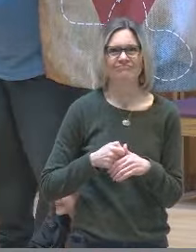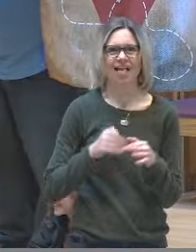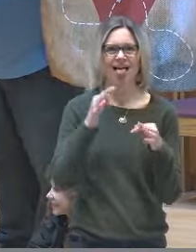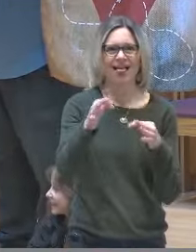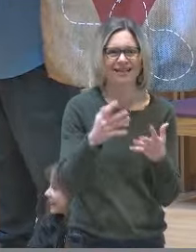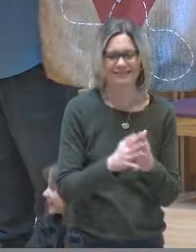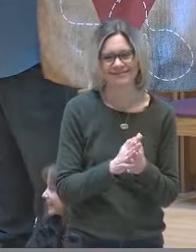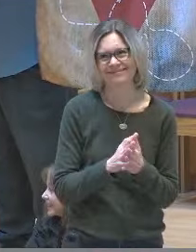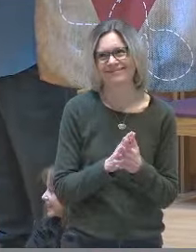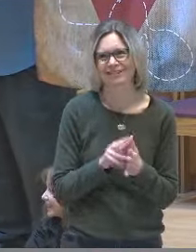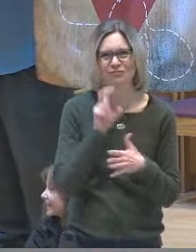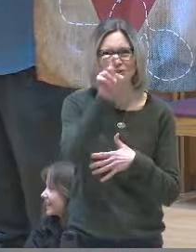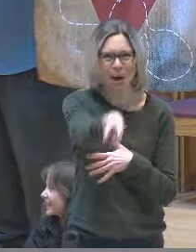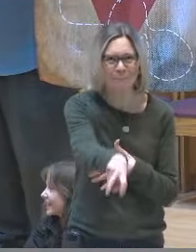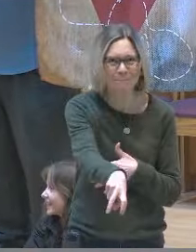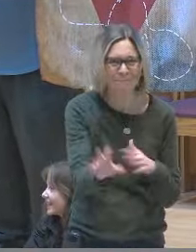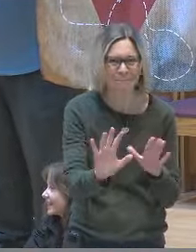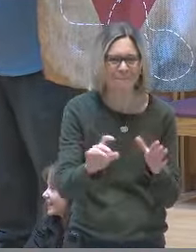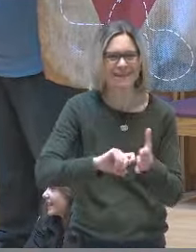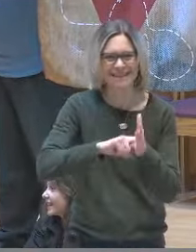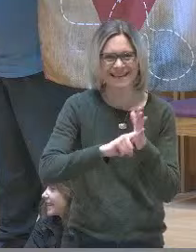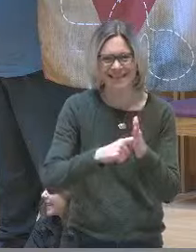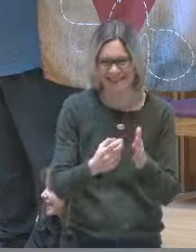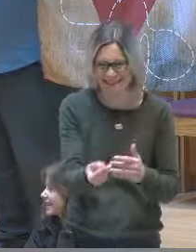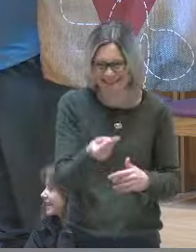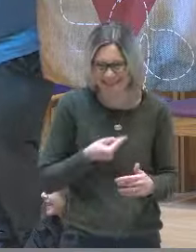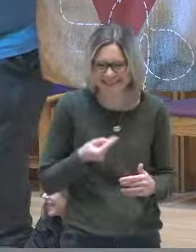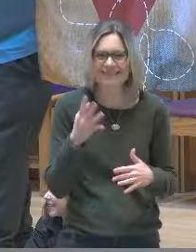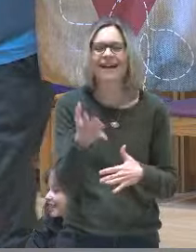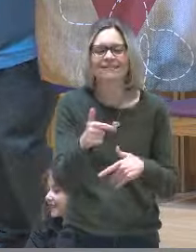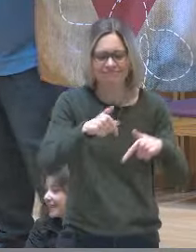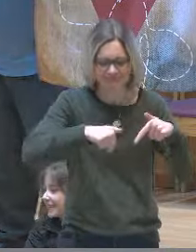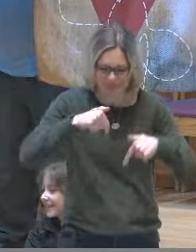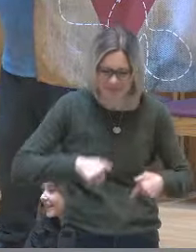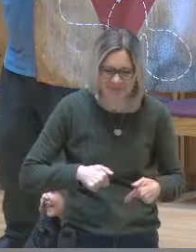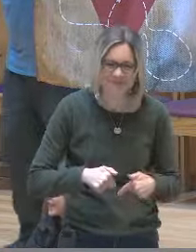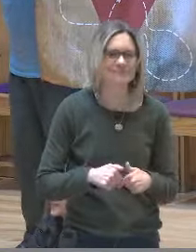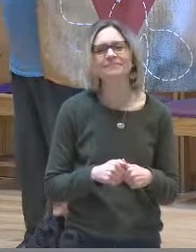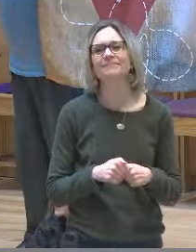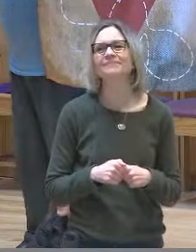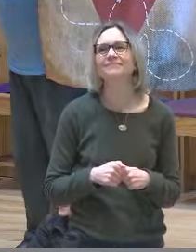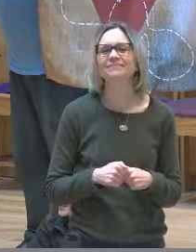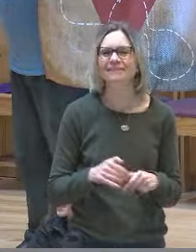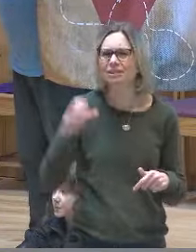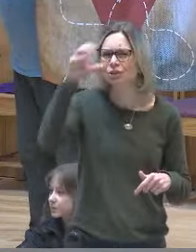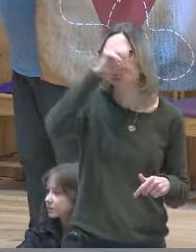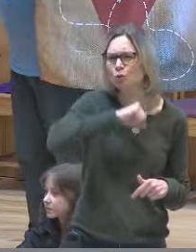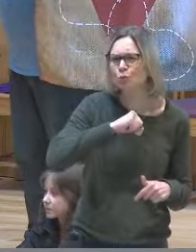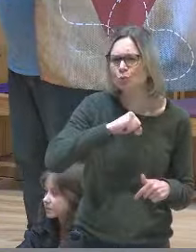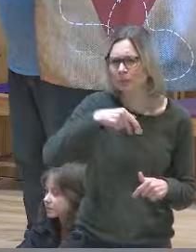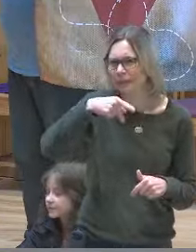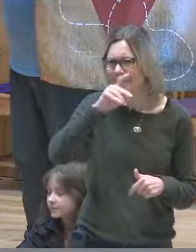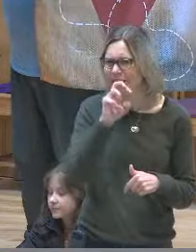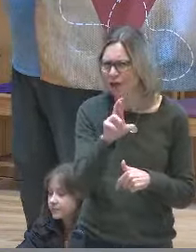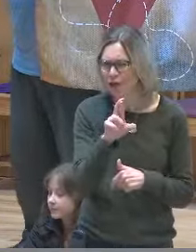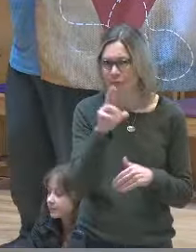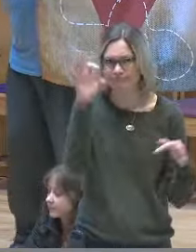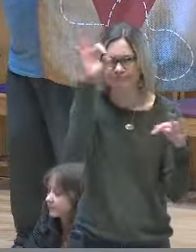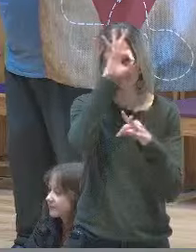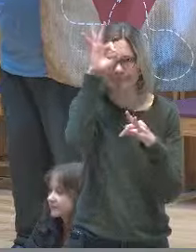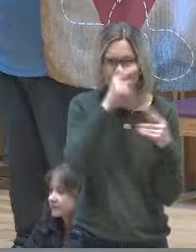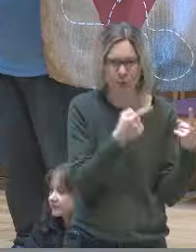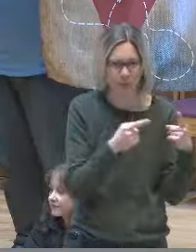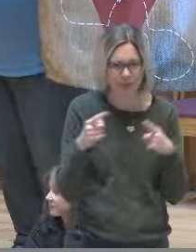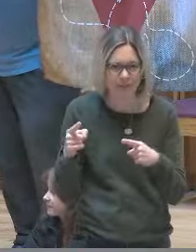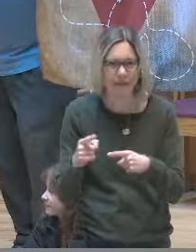keys back for just a second. Okay, let me back up a little bit. Okay, so we're gonna assume that Peter didn't know what was going on and that he didn't